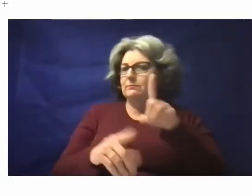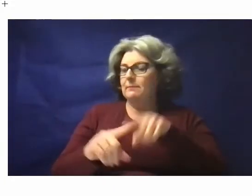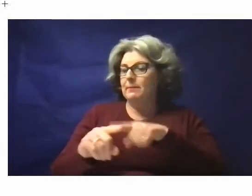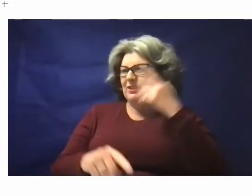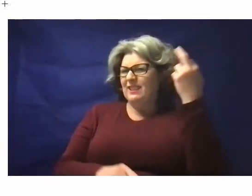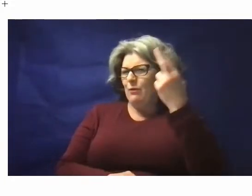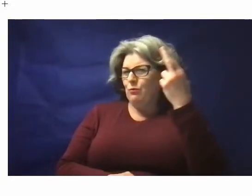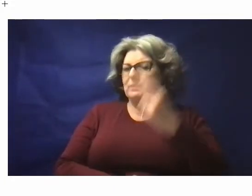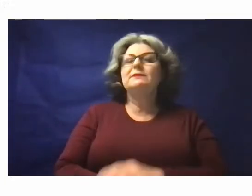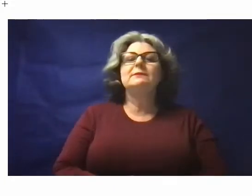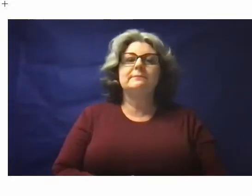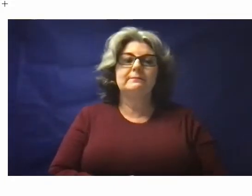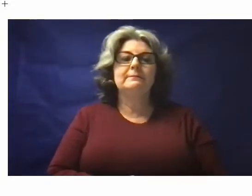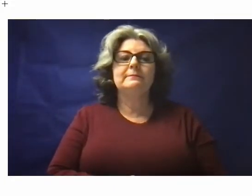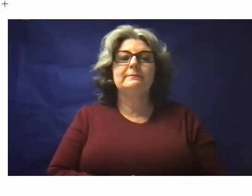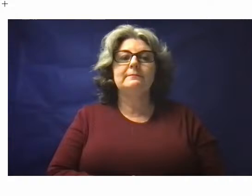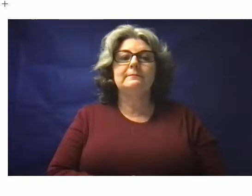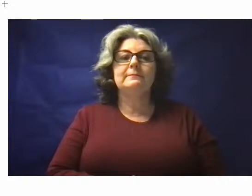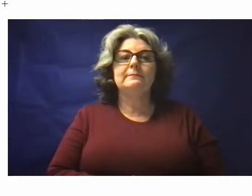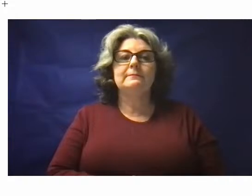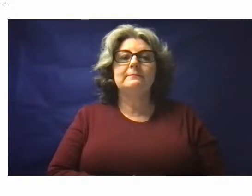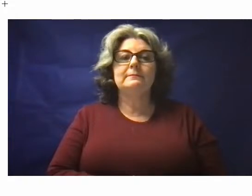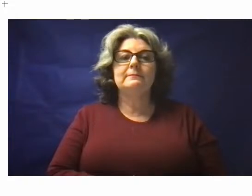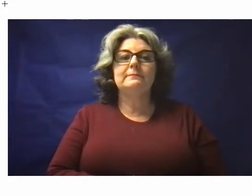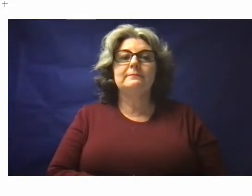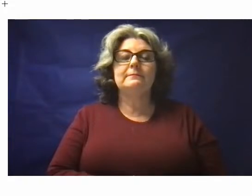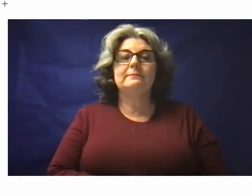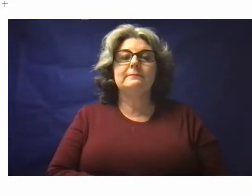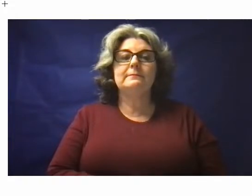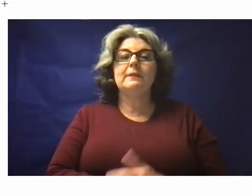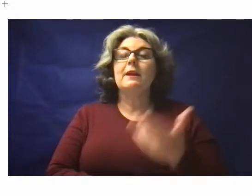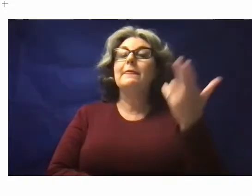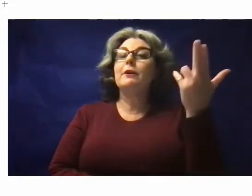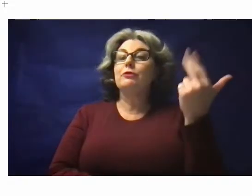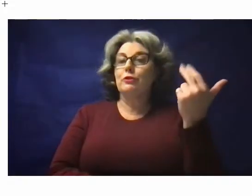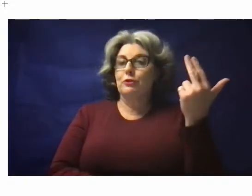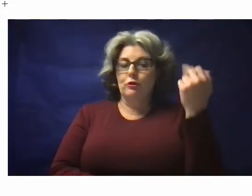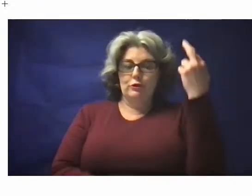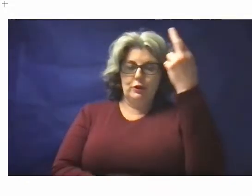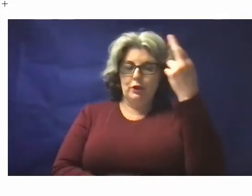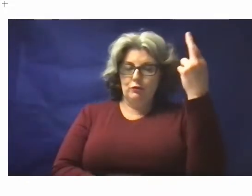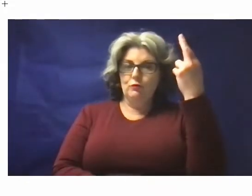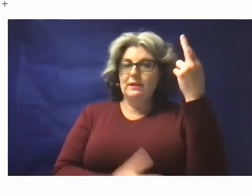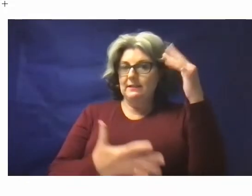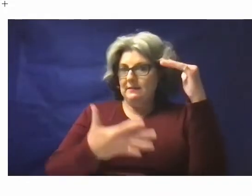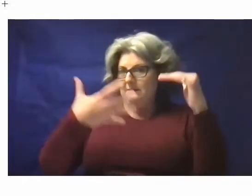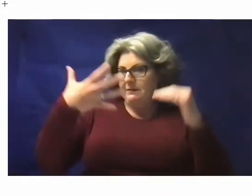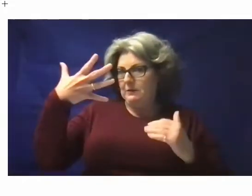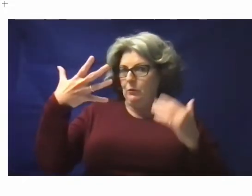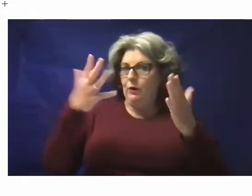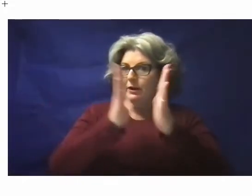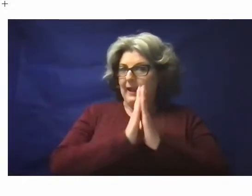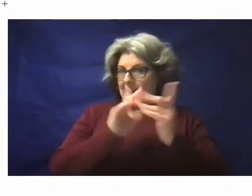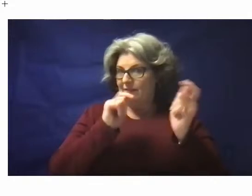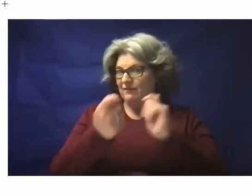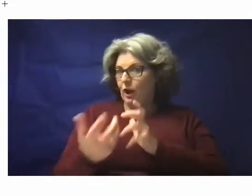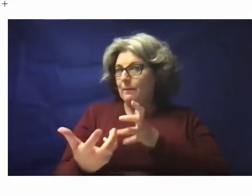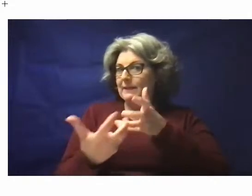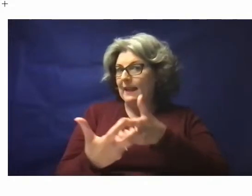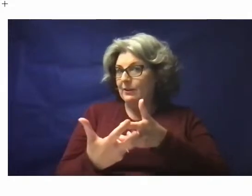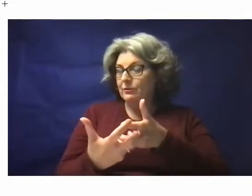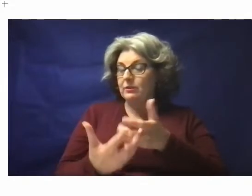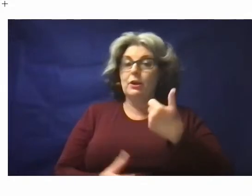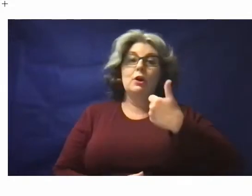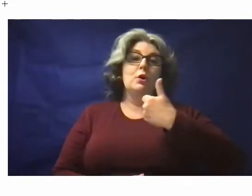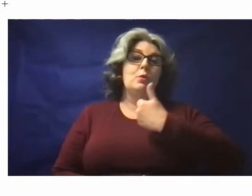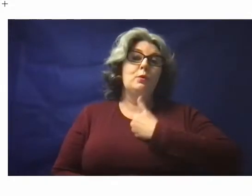So this is there's 13 grounds. There's a lot of reasons why you would ask for accommodation. When you're self-declaring, there's